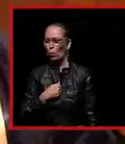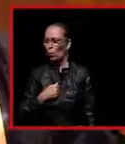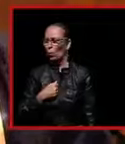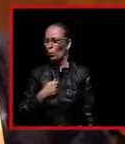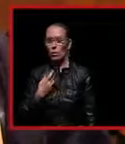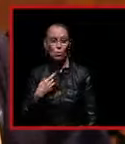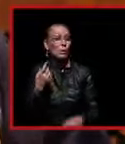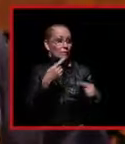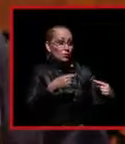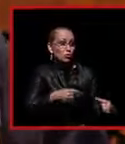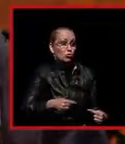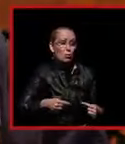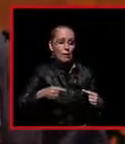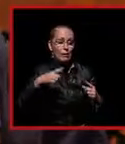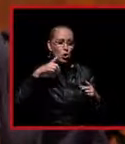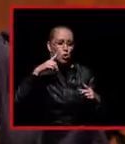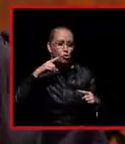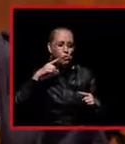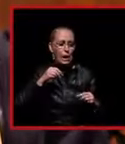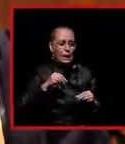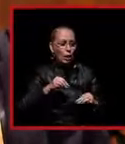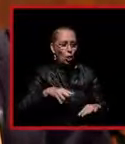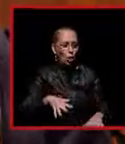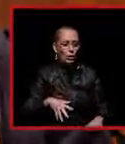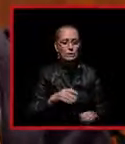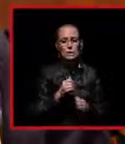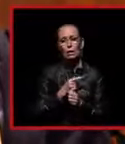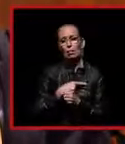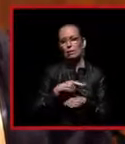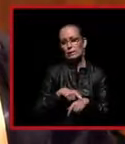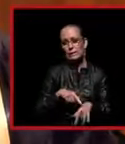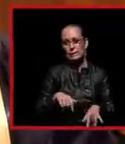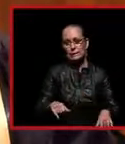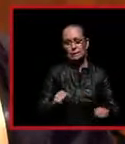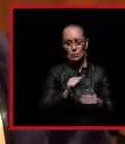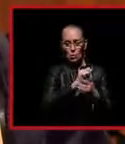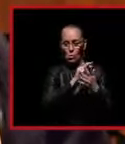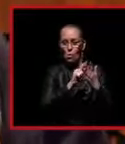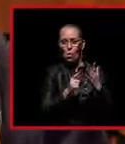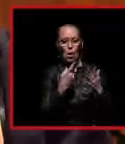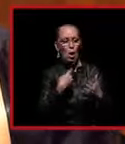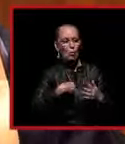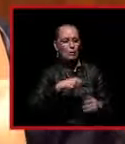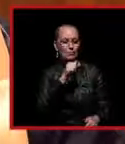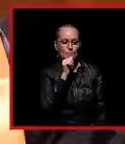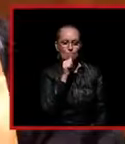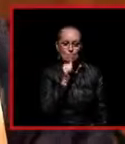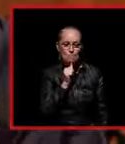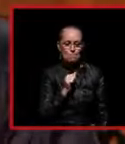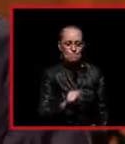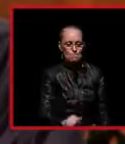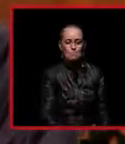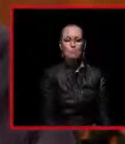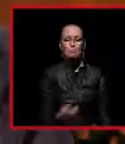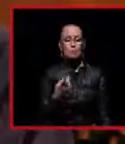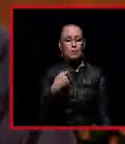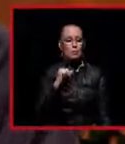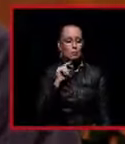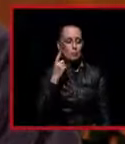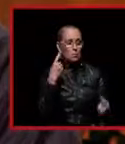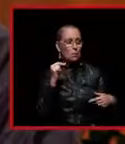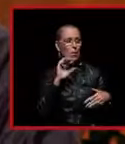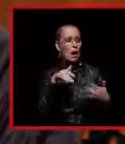cried, lost, and loved. All of this we have endured. We have come to a place we can no longer